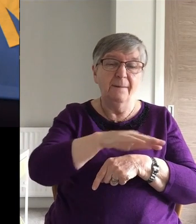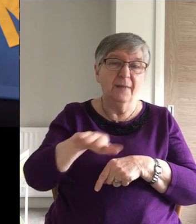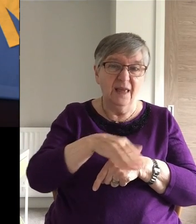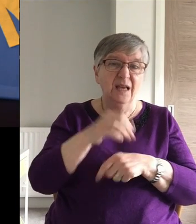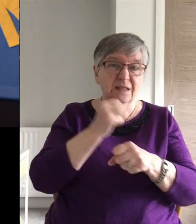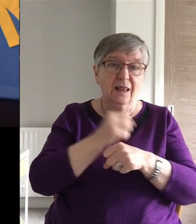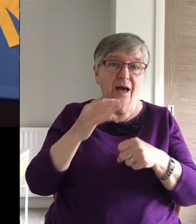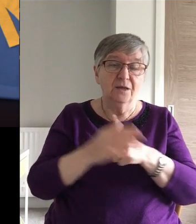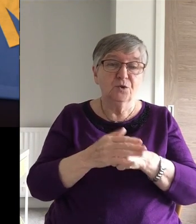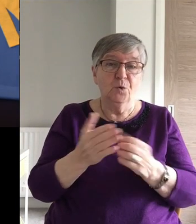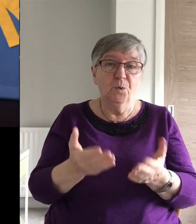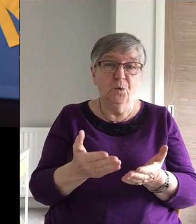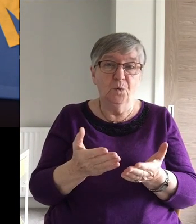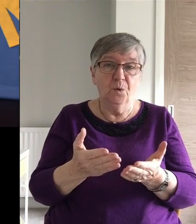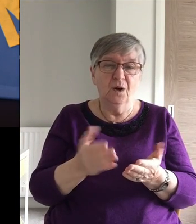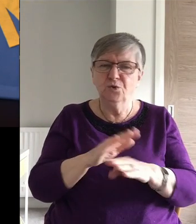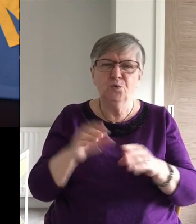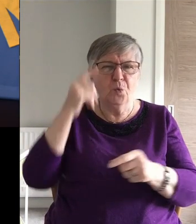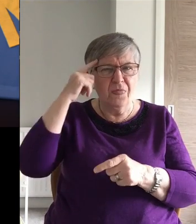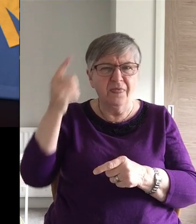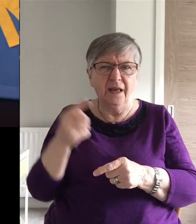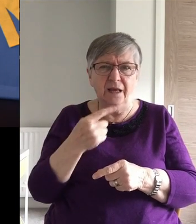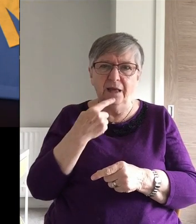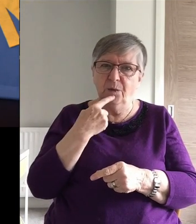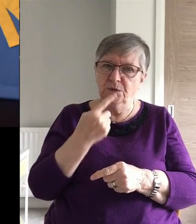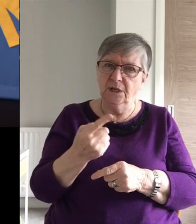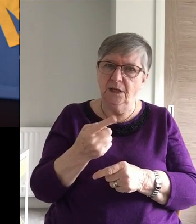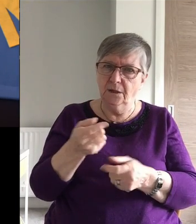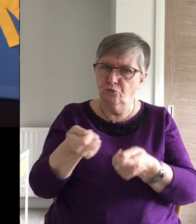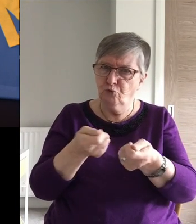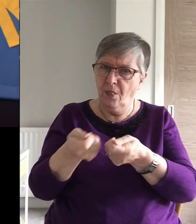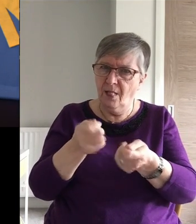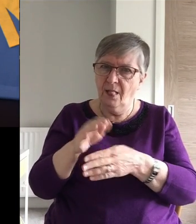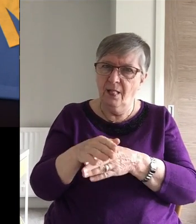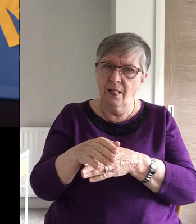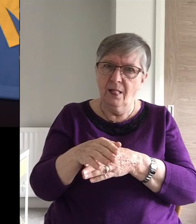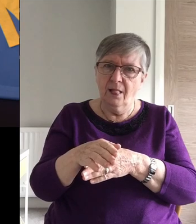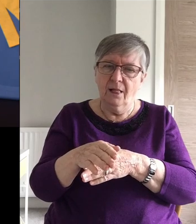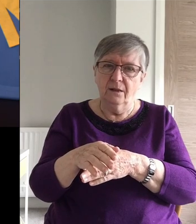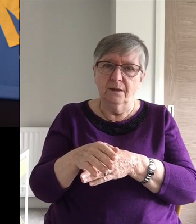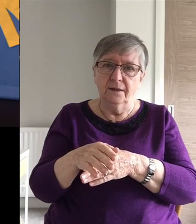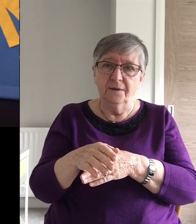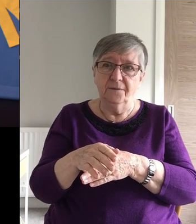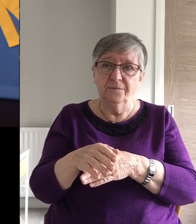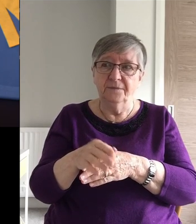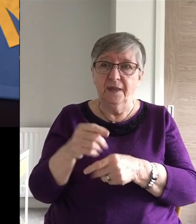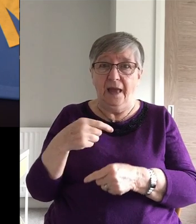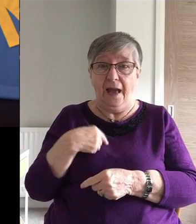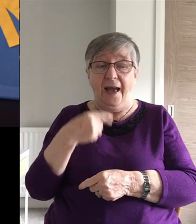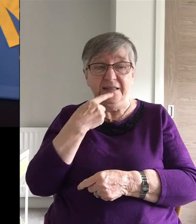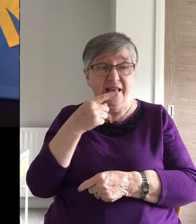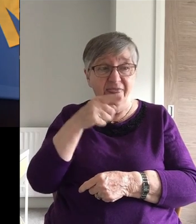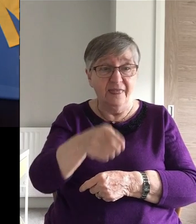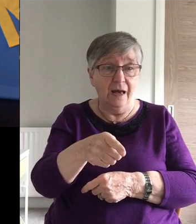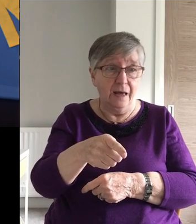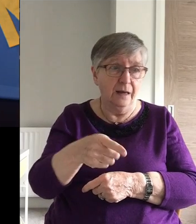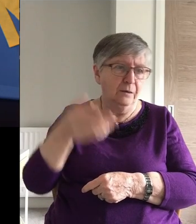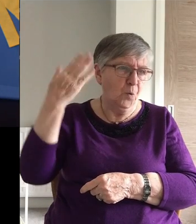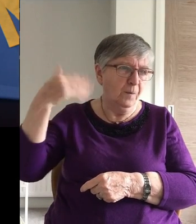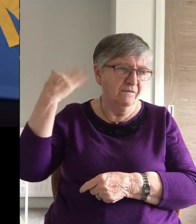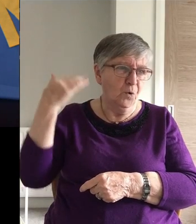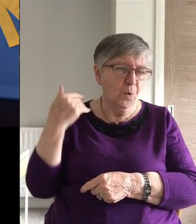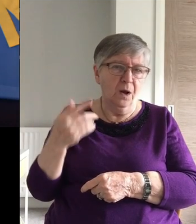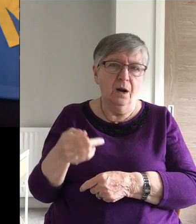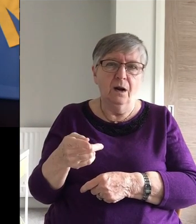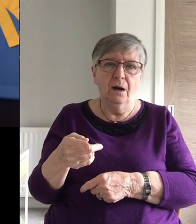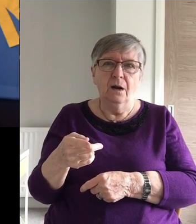I love this place. I don't think he was making an absolute rule of it. It certainly wouldn't go down well everywhere. I actually quoted